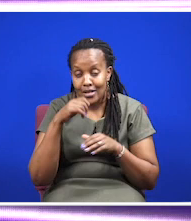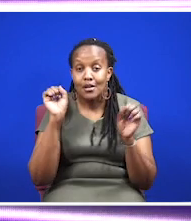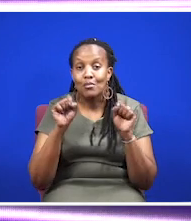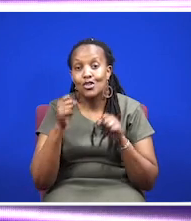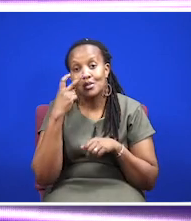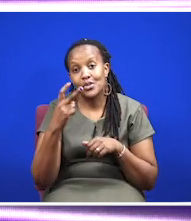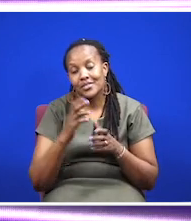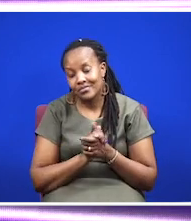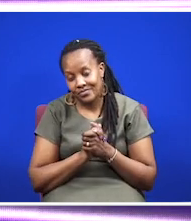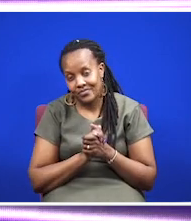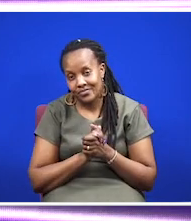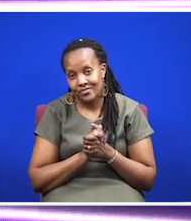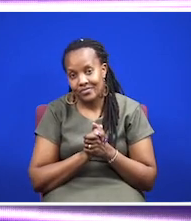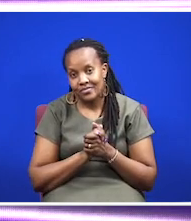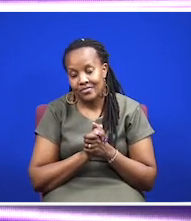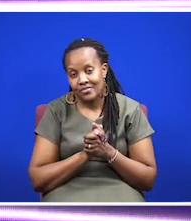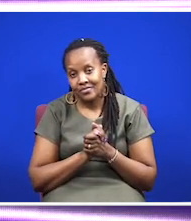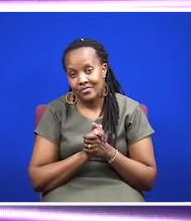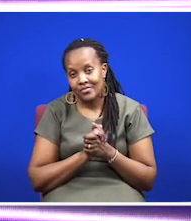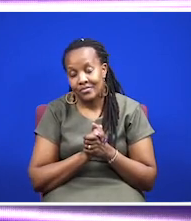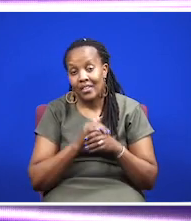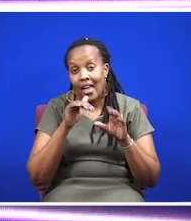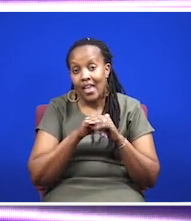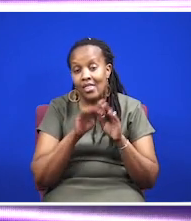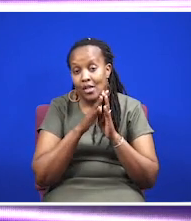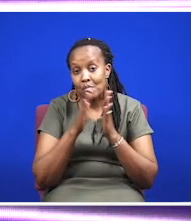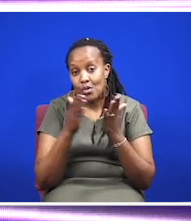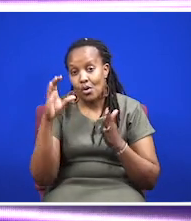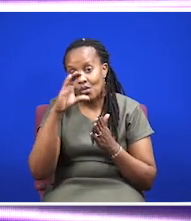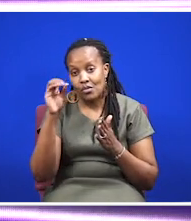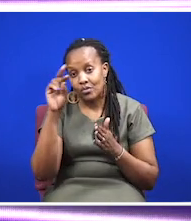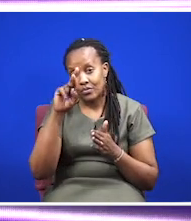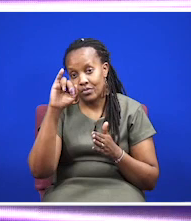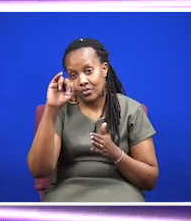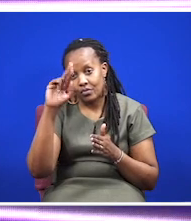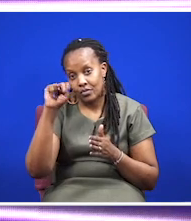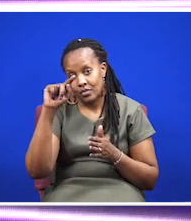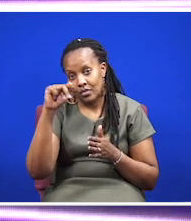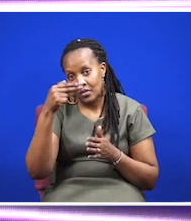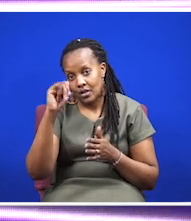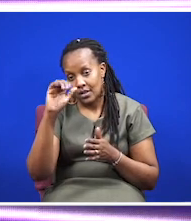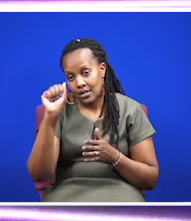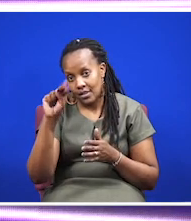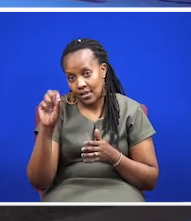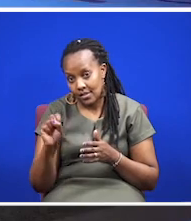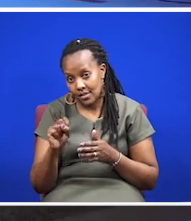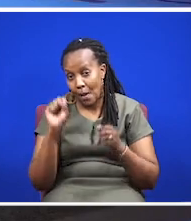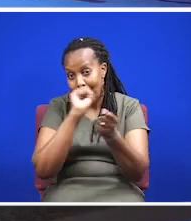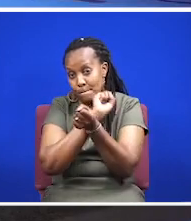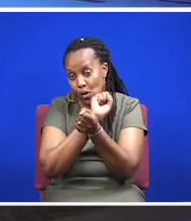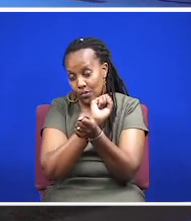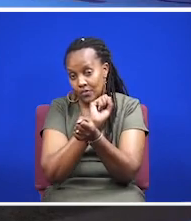cause others also to give thanks to God. In the book of Corinthians, Paul writing to the Corinthians, he told them,